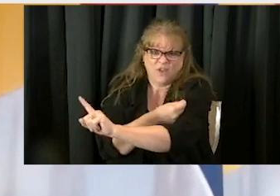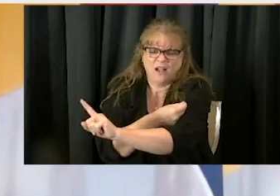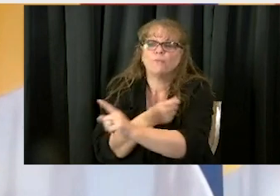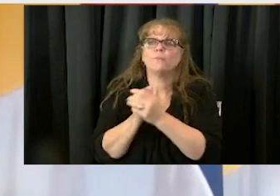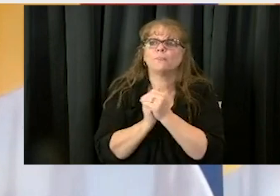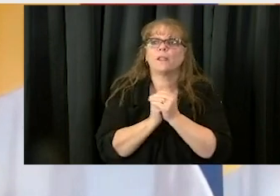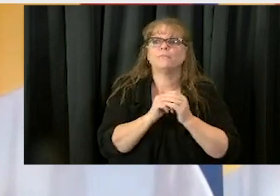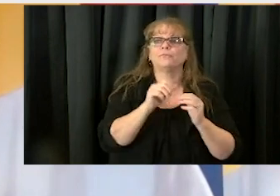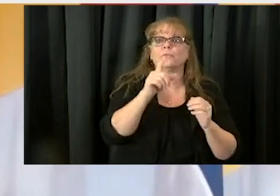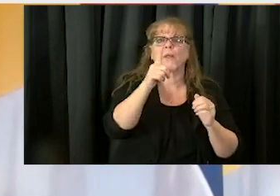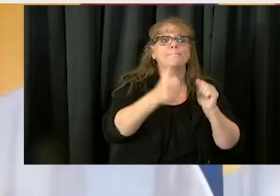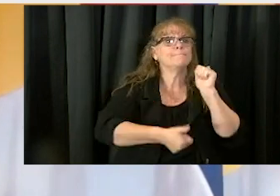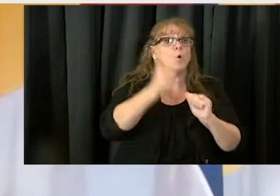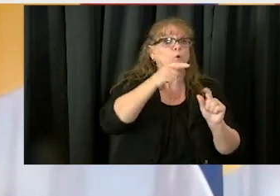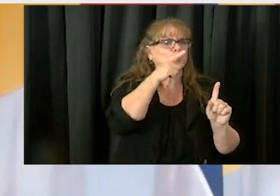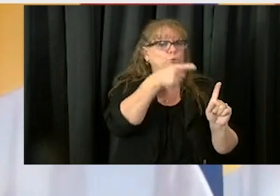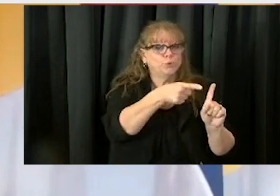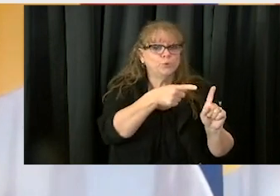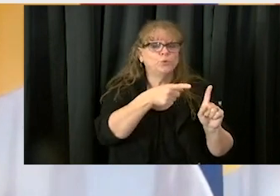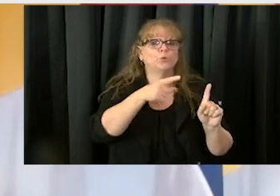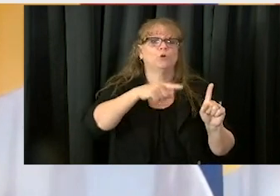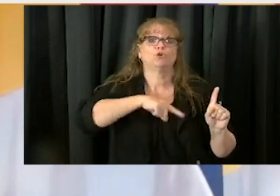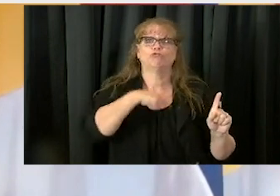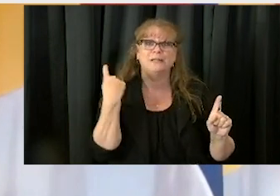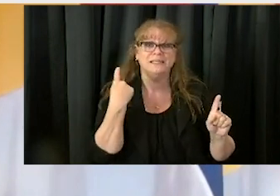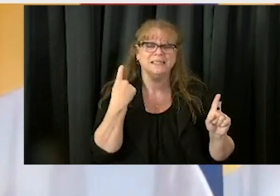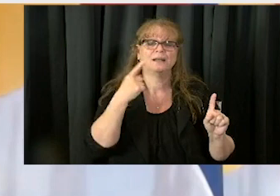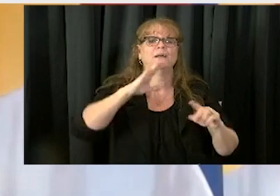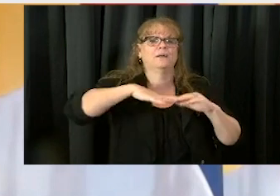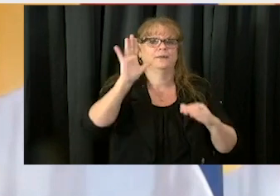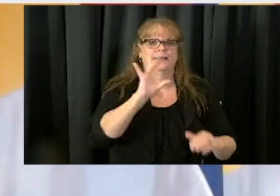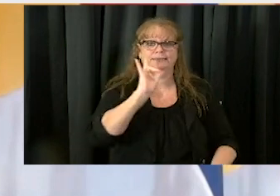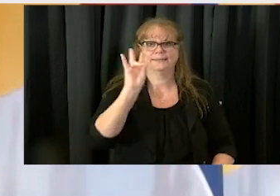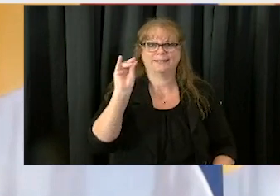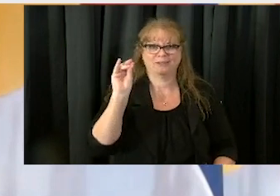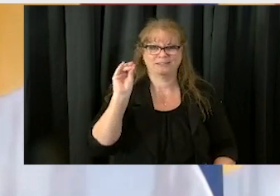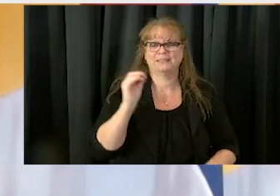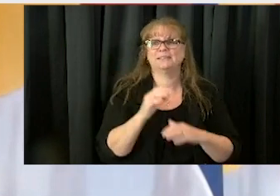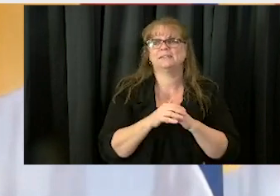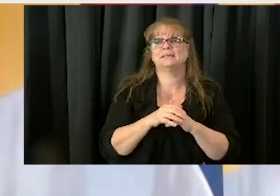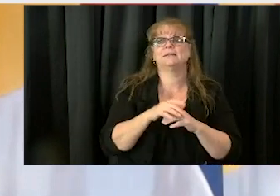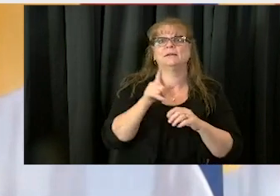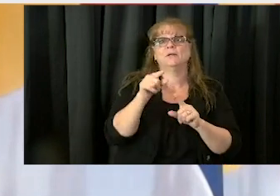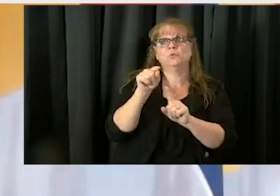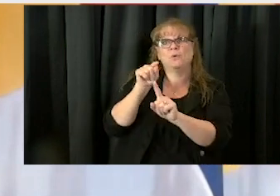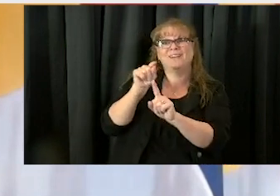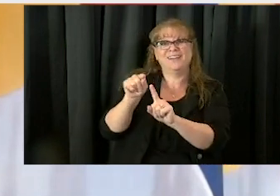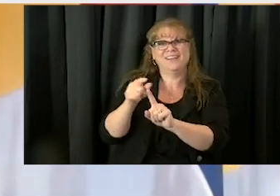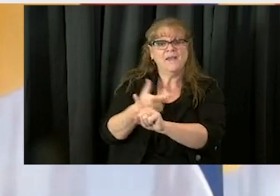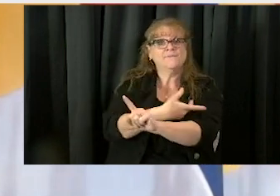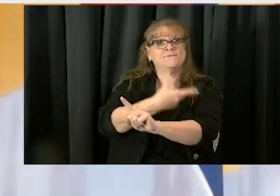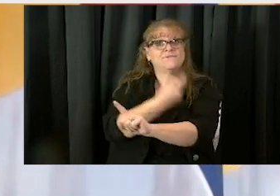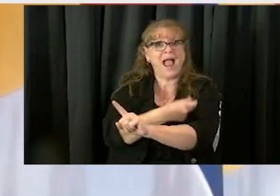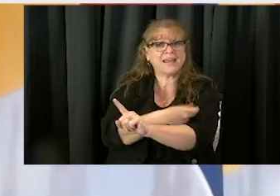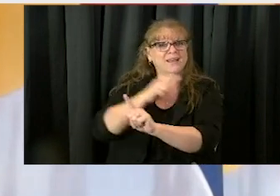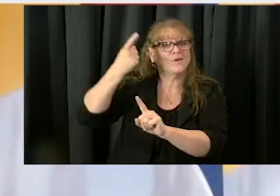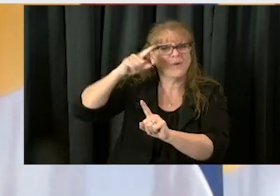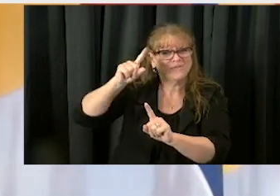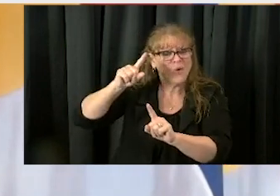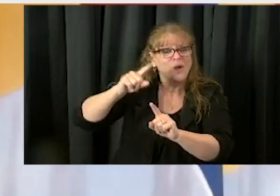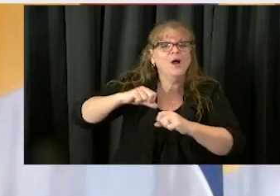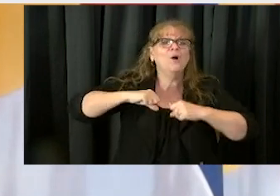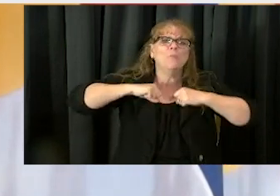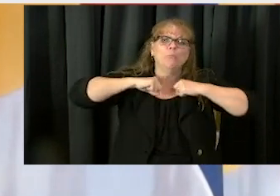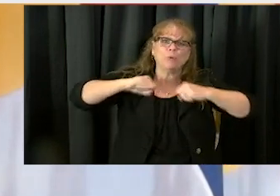the sooner that we get folks vaccinated, the quicker we get back the Colorado we love, the sooner we get back to some sense of